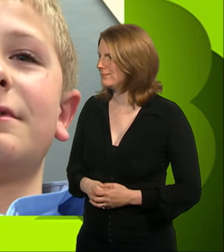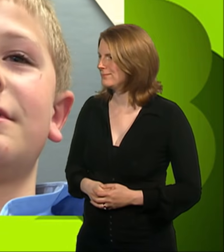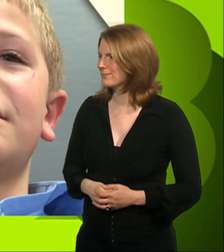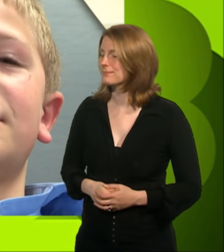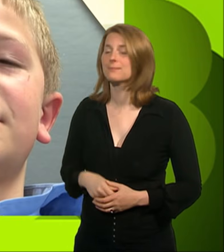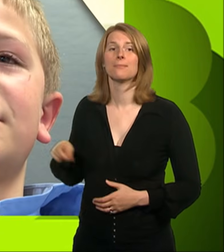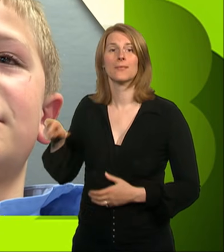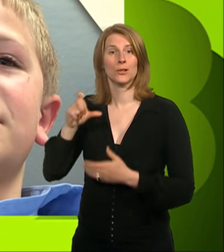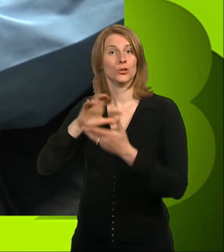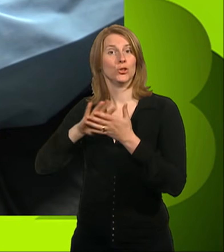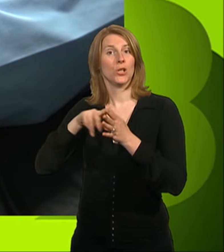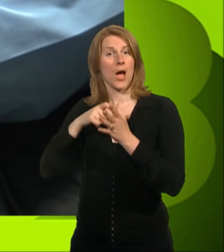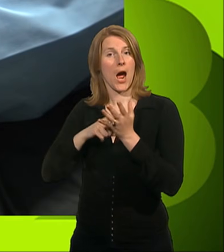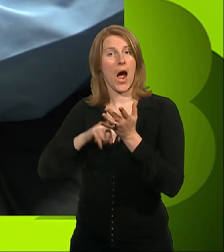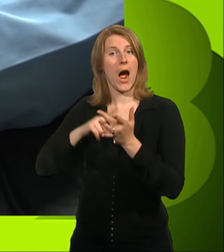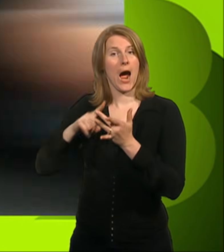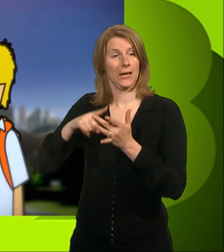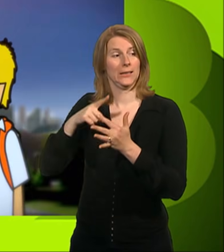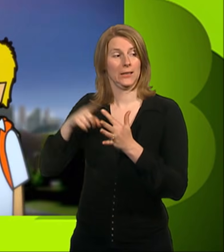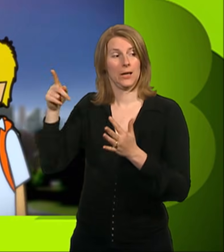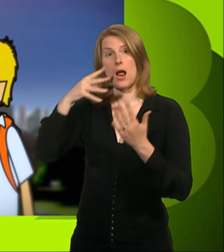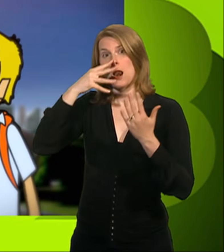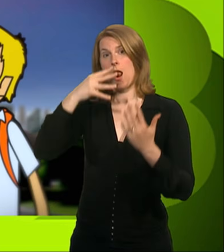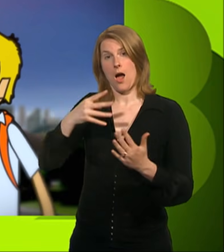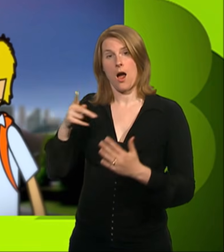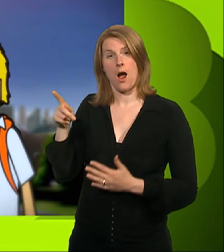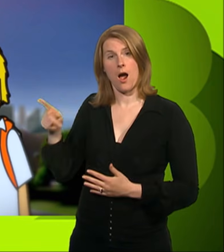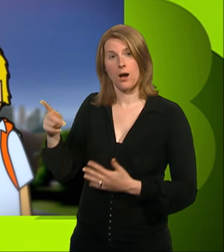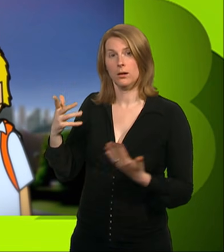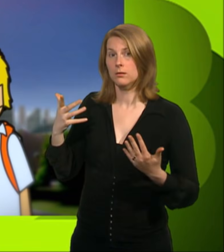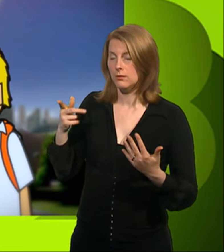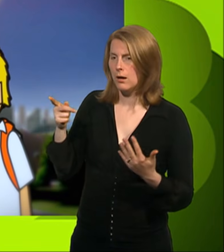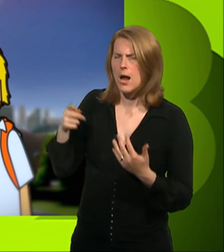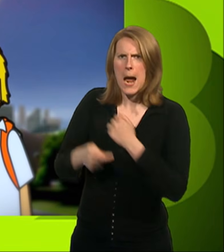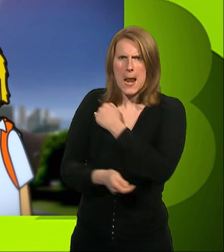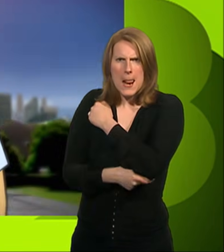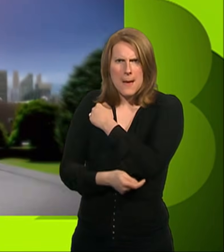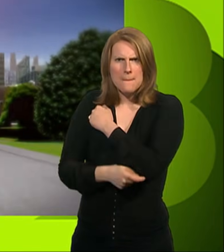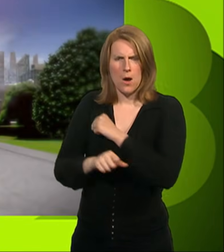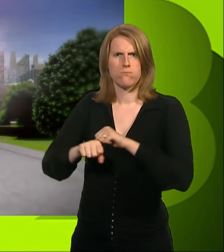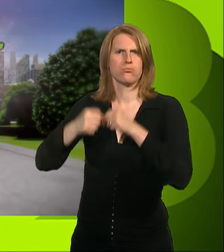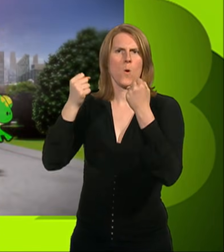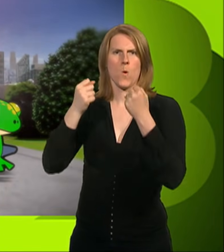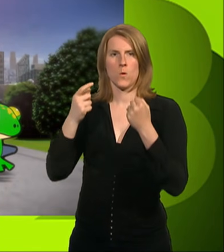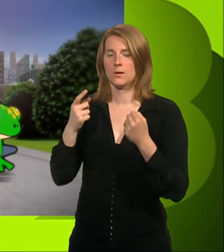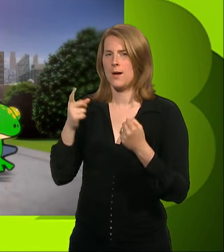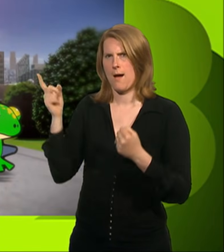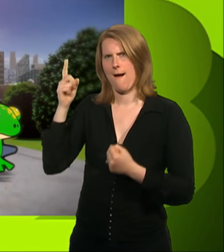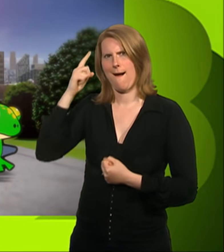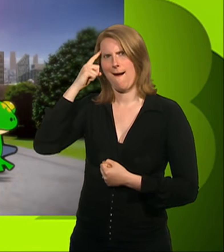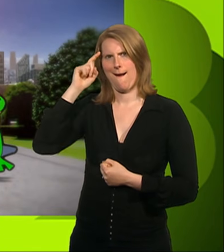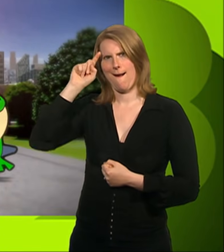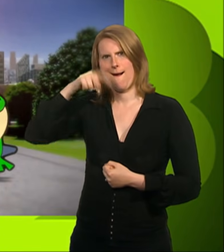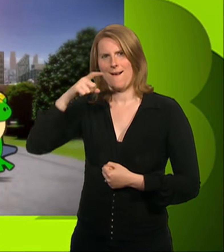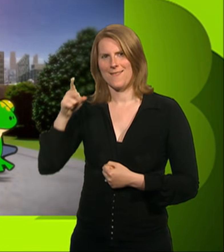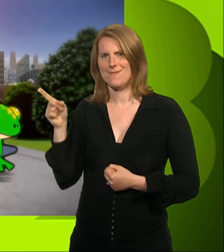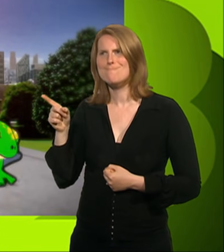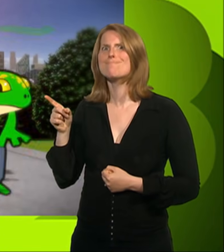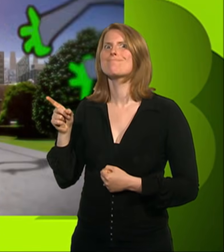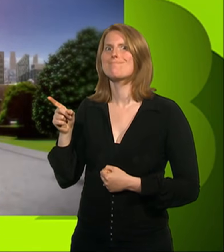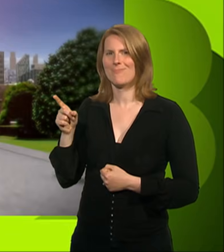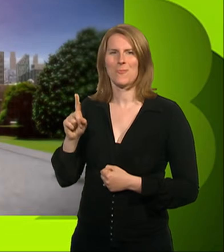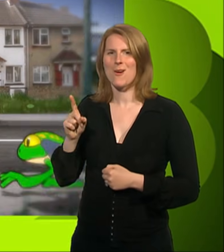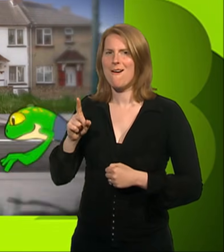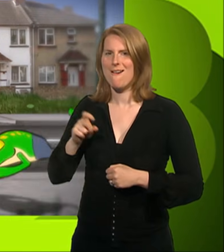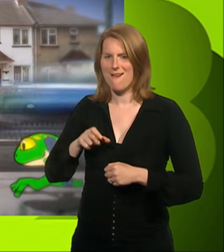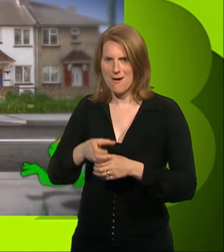9-year-old Charlie is in hospital with a broken elbow. He'd had a bright idea. There go the light bulbs again. They were going to leapfrog. And